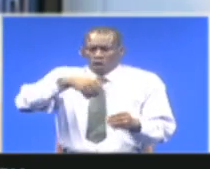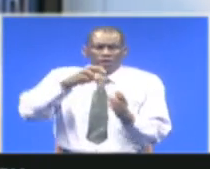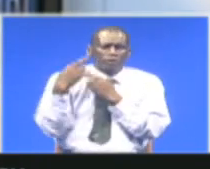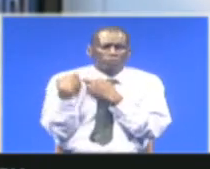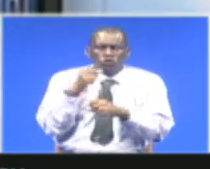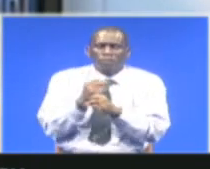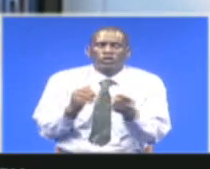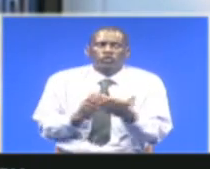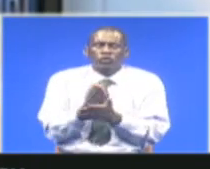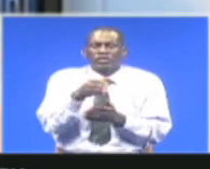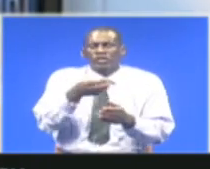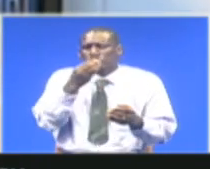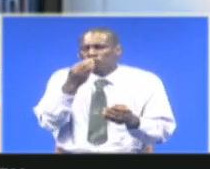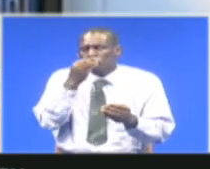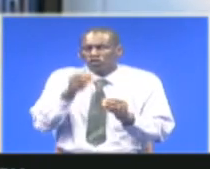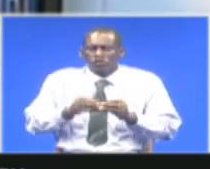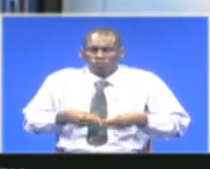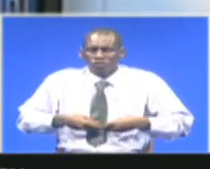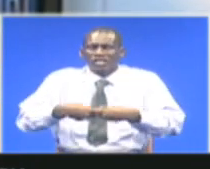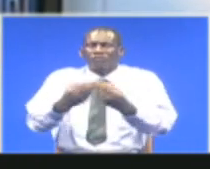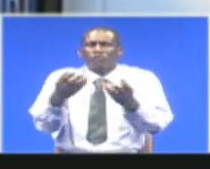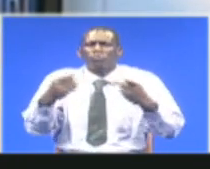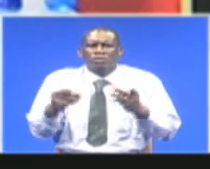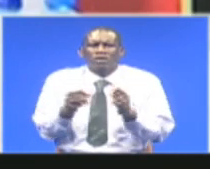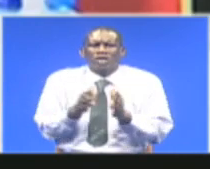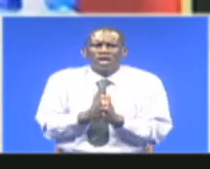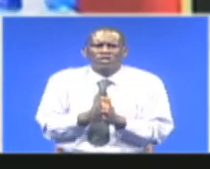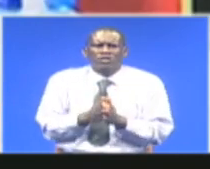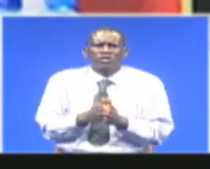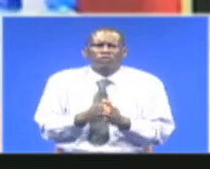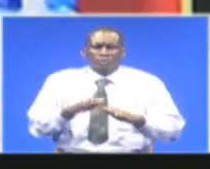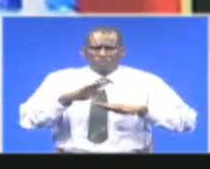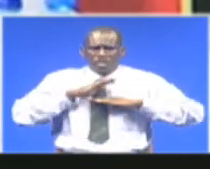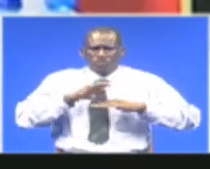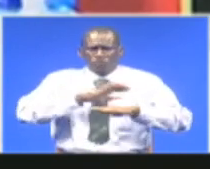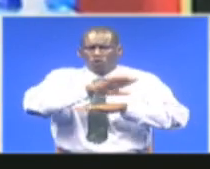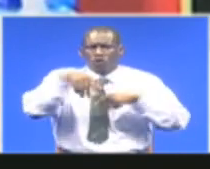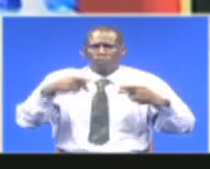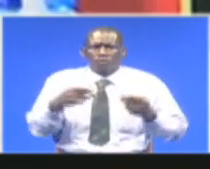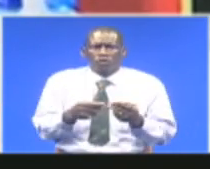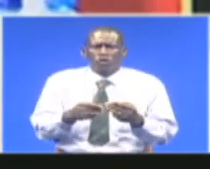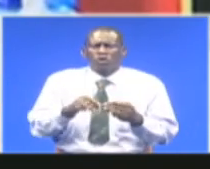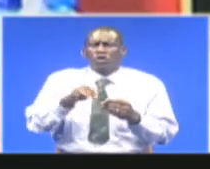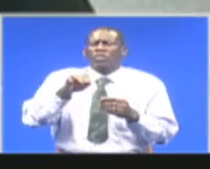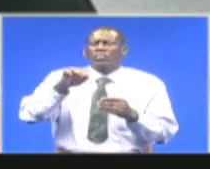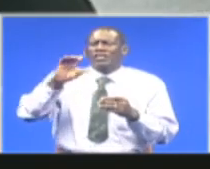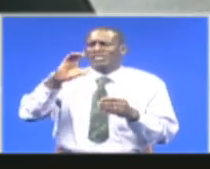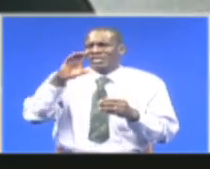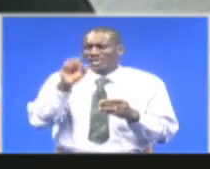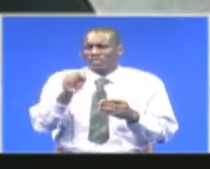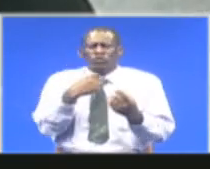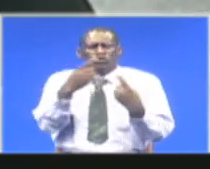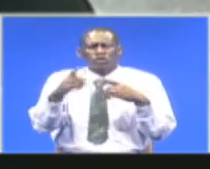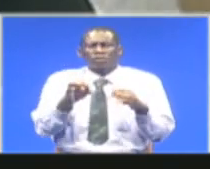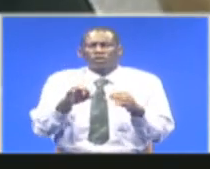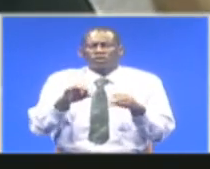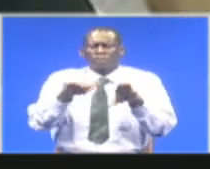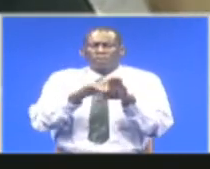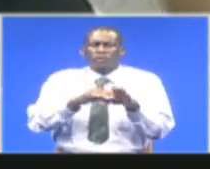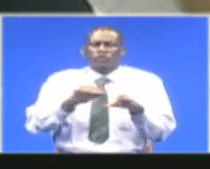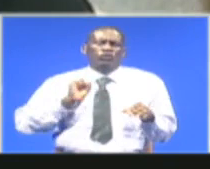will get enough bins, and we'll bring relief to those affected. Wamalwa, who was addressing members of the Senate Committee on Devolution in Mombasa,